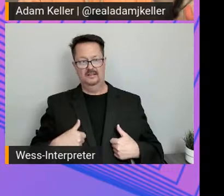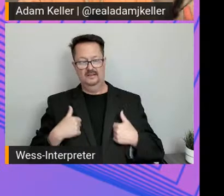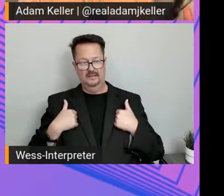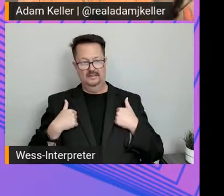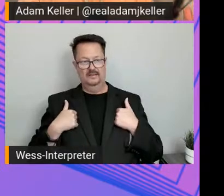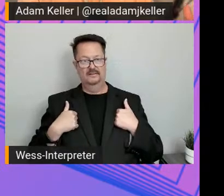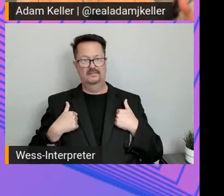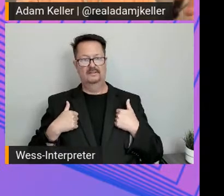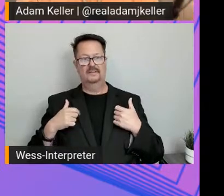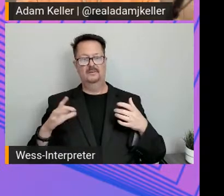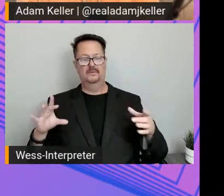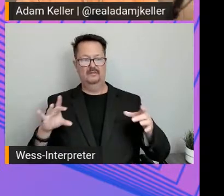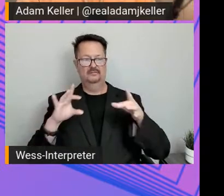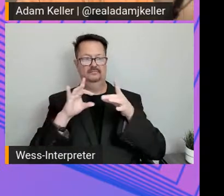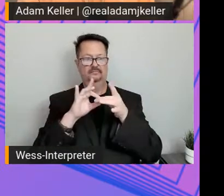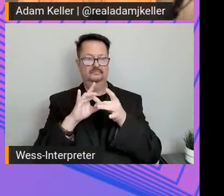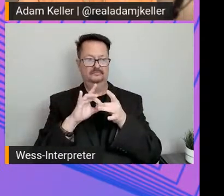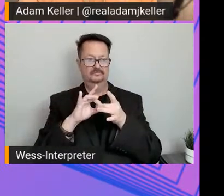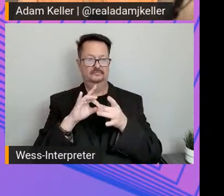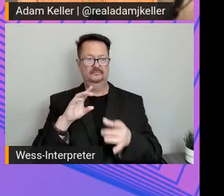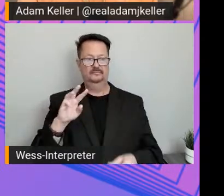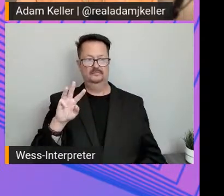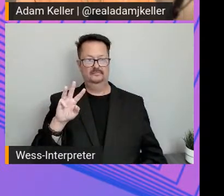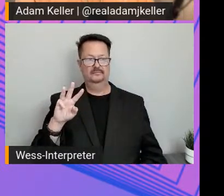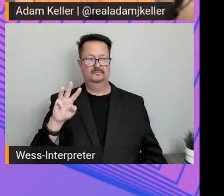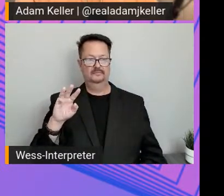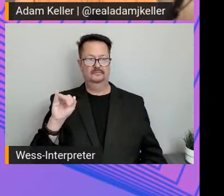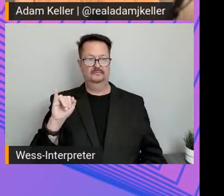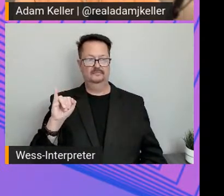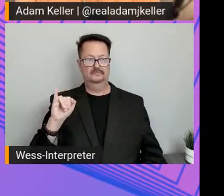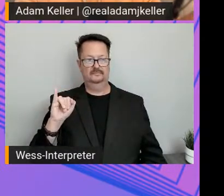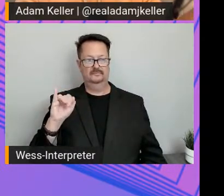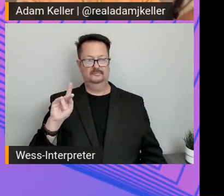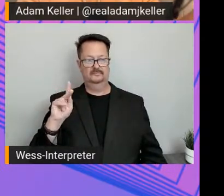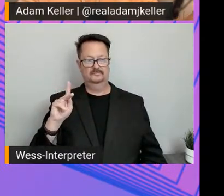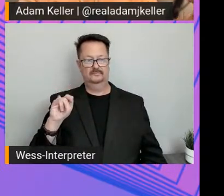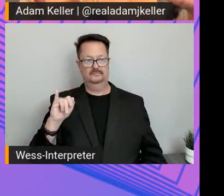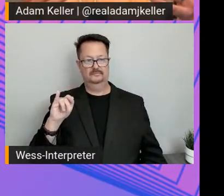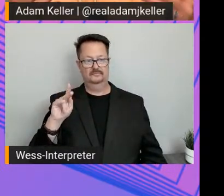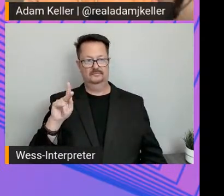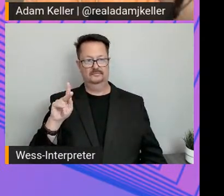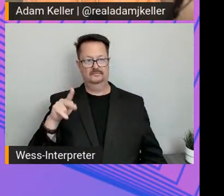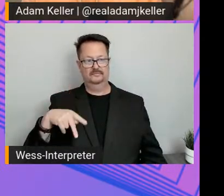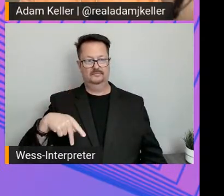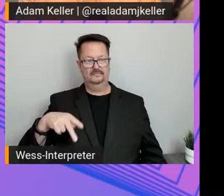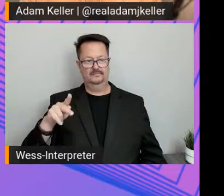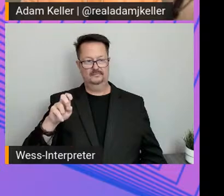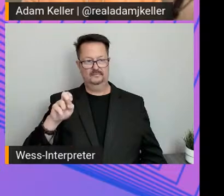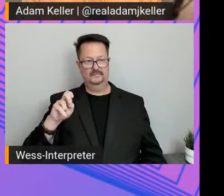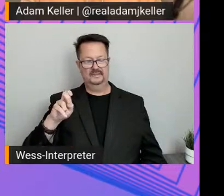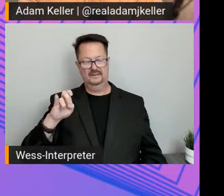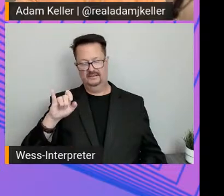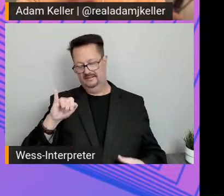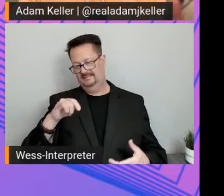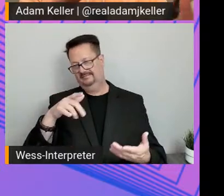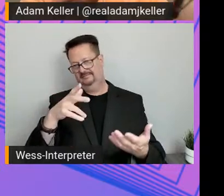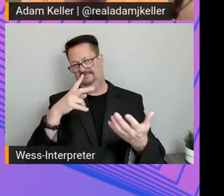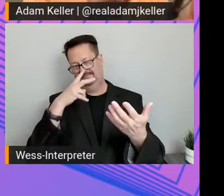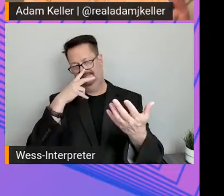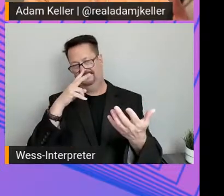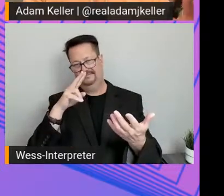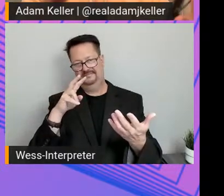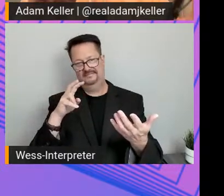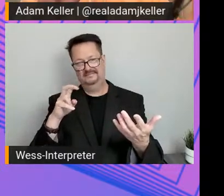to Wikipedia and then return that data back. So as you can see, in 279 seconds, I got an environment